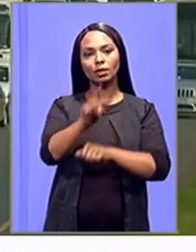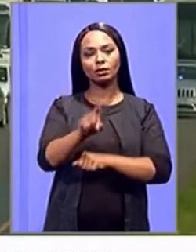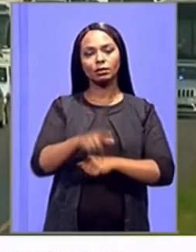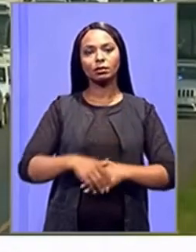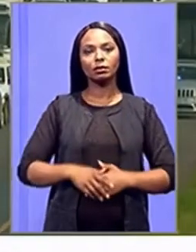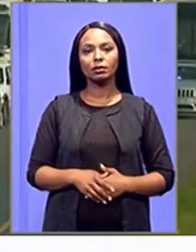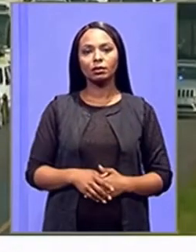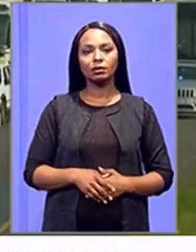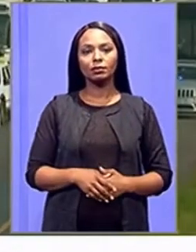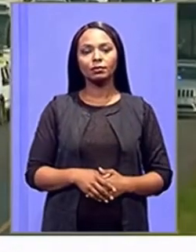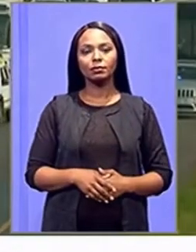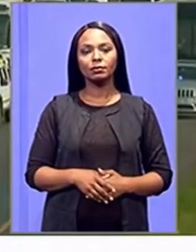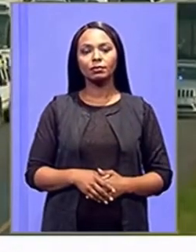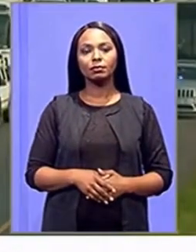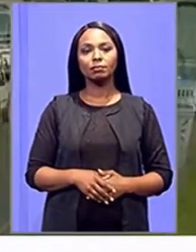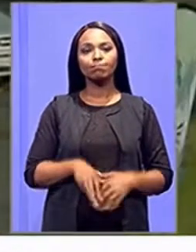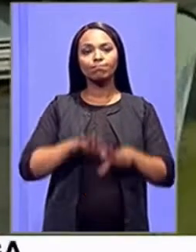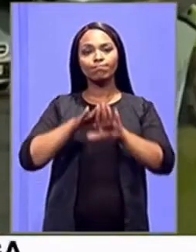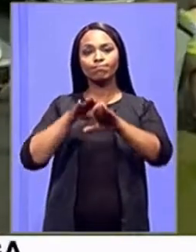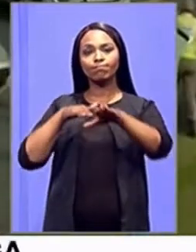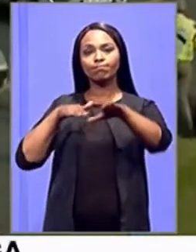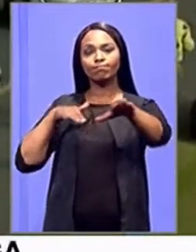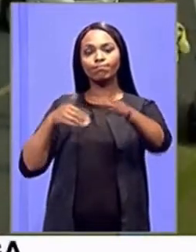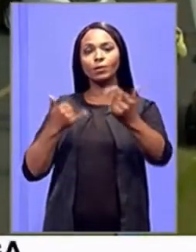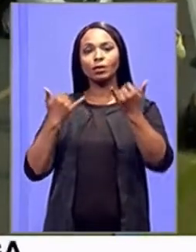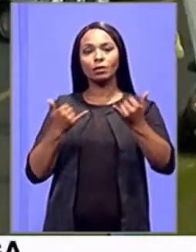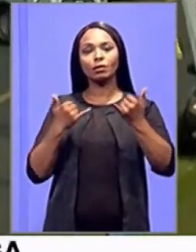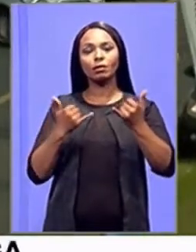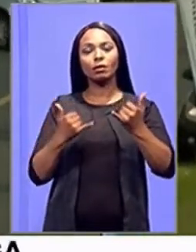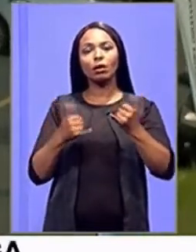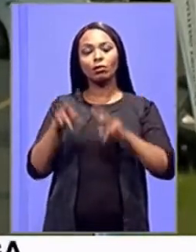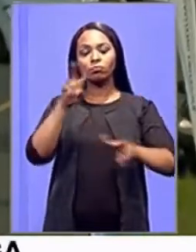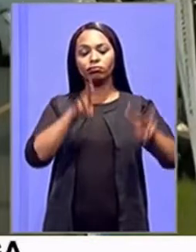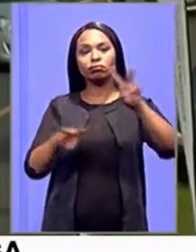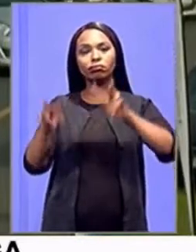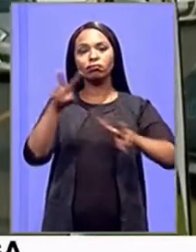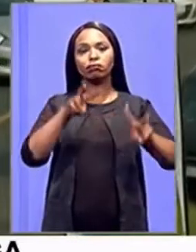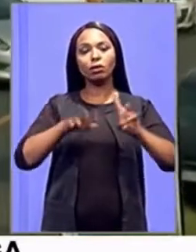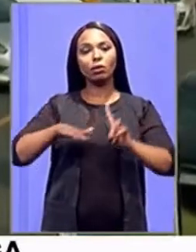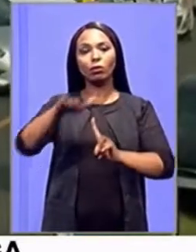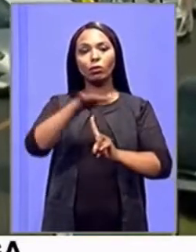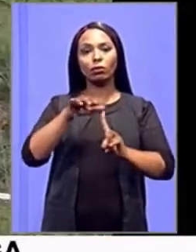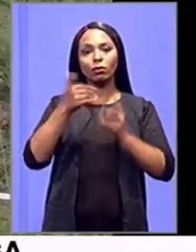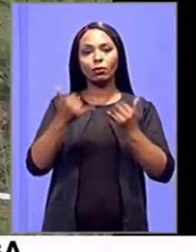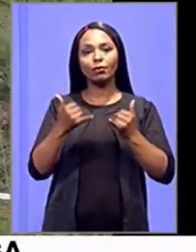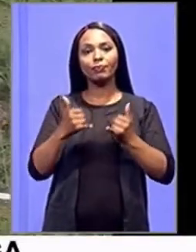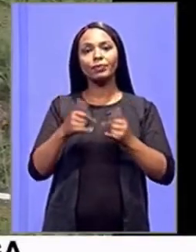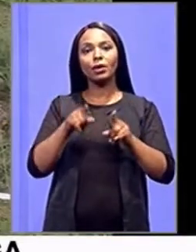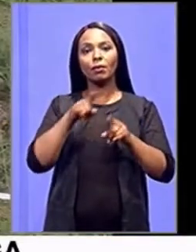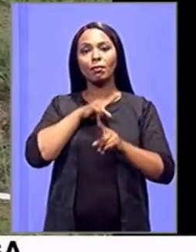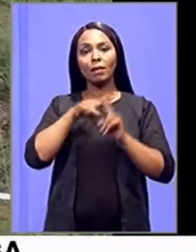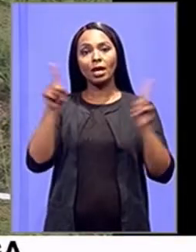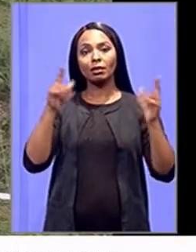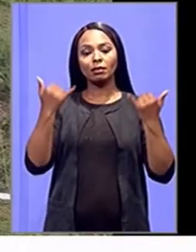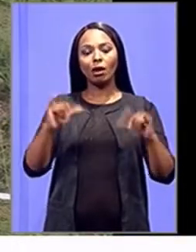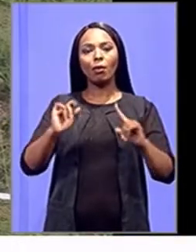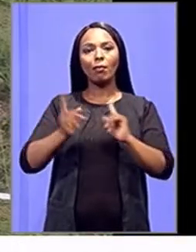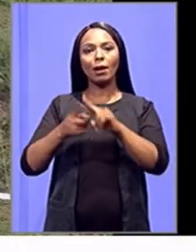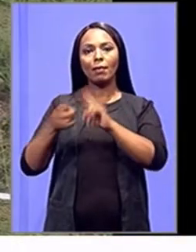Kitlano ya pharakano ka ntlha lenaane la go ela tlhoko tiriso e e lolameng ya tsela. Fela go setse go ntse le dikotsi di le dintsi